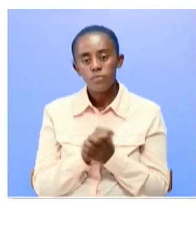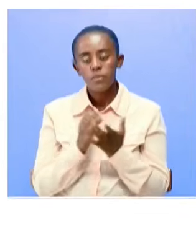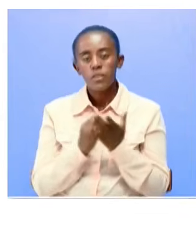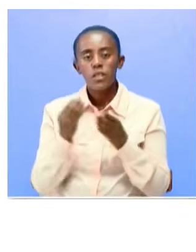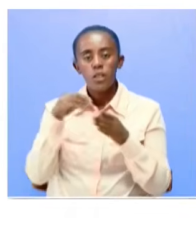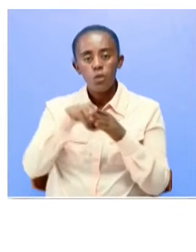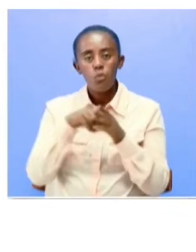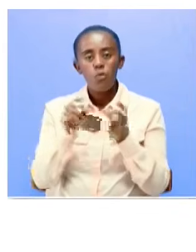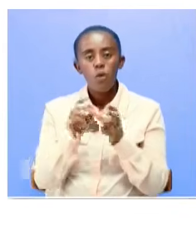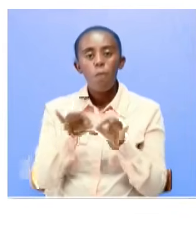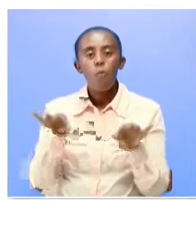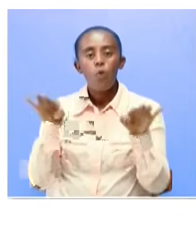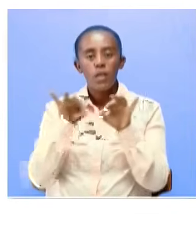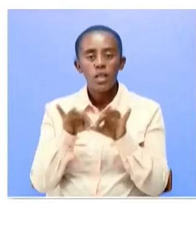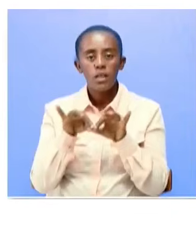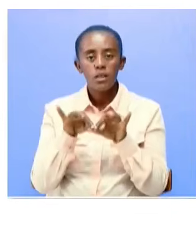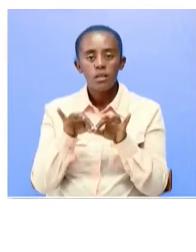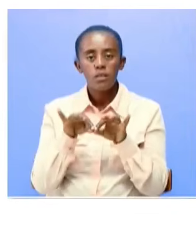important